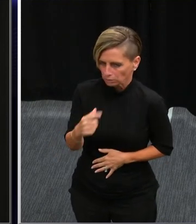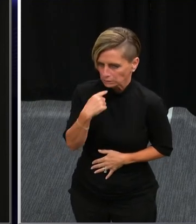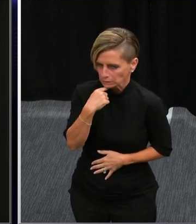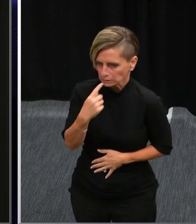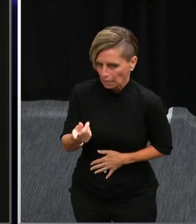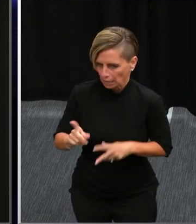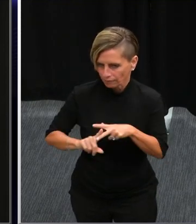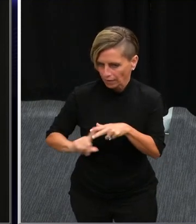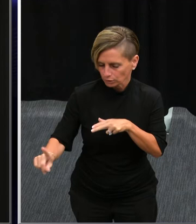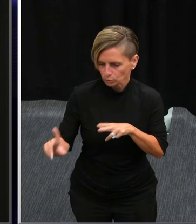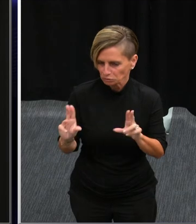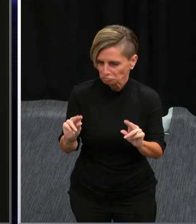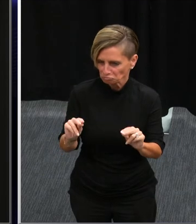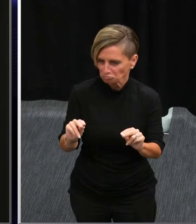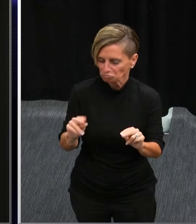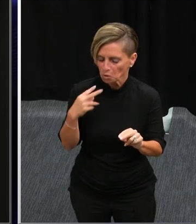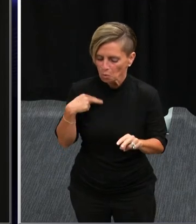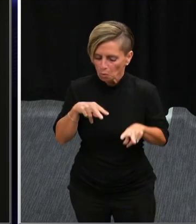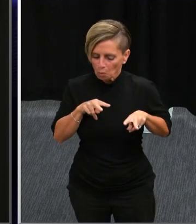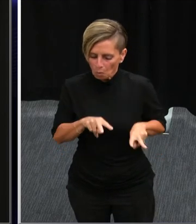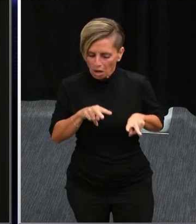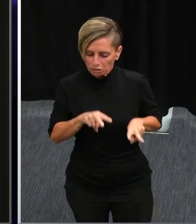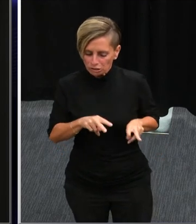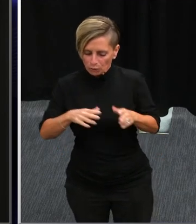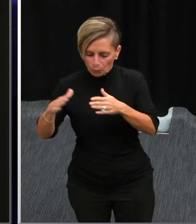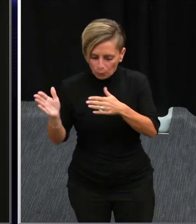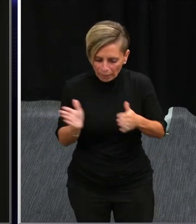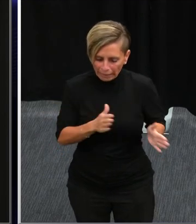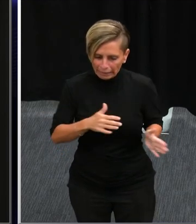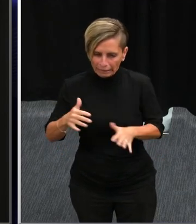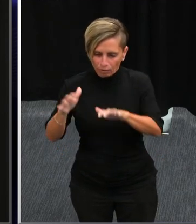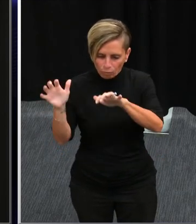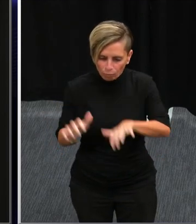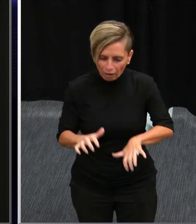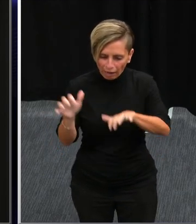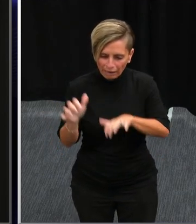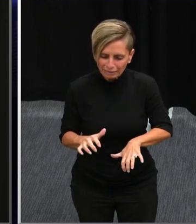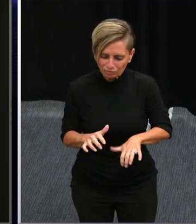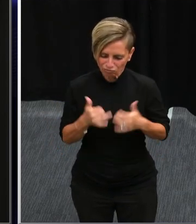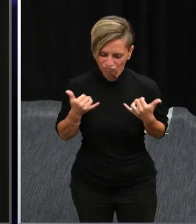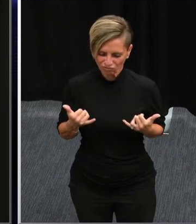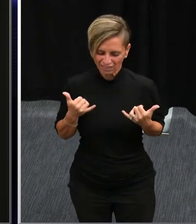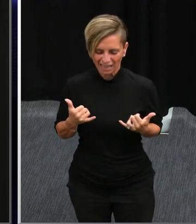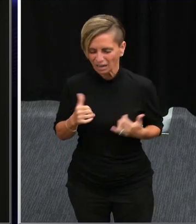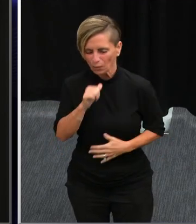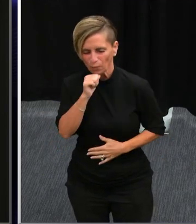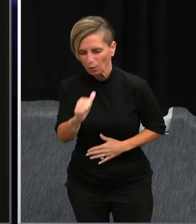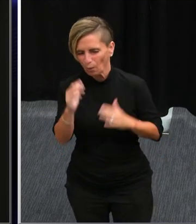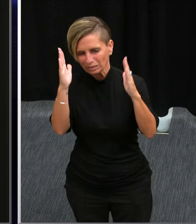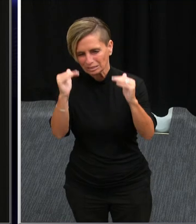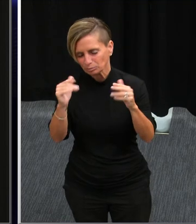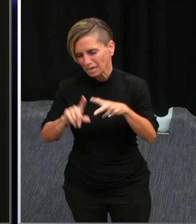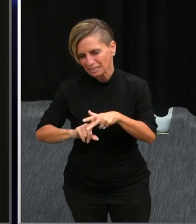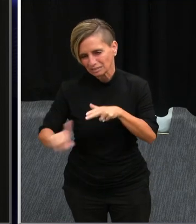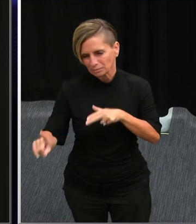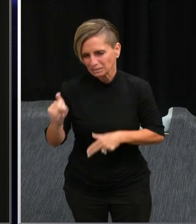storm surge. We're looking at the wind bands, and we at this point, we're not anticipating any